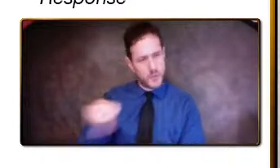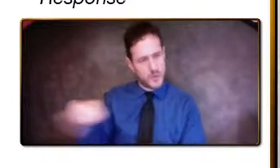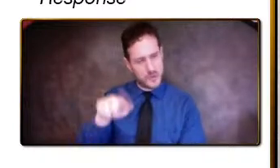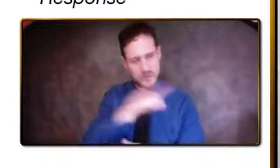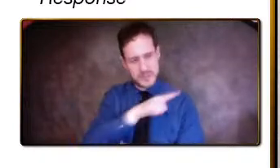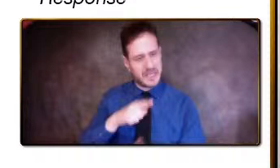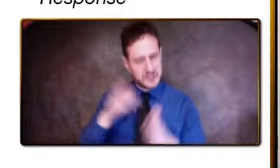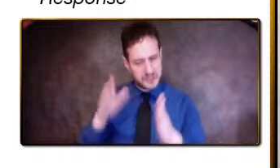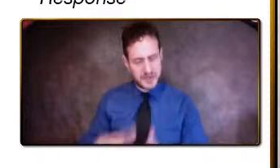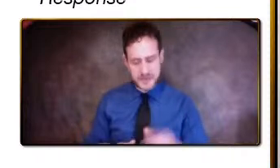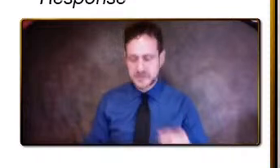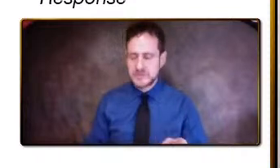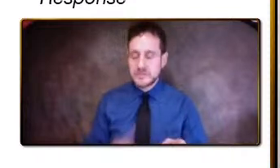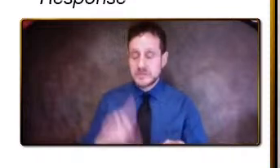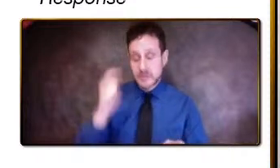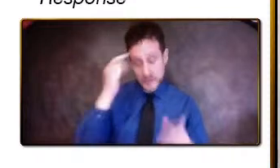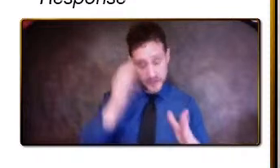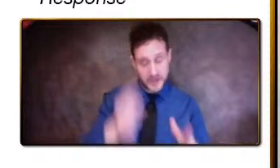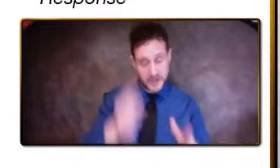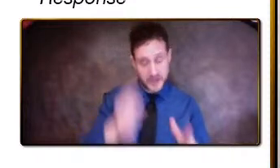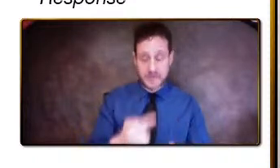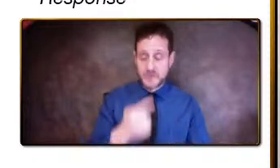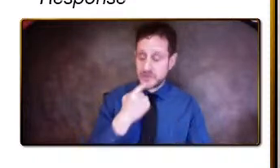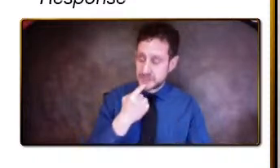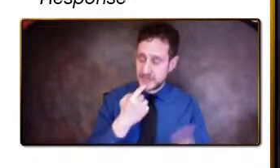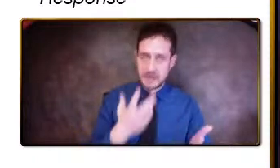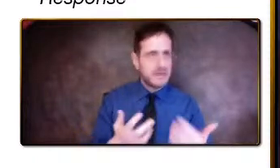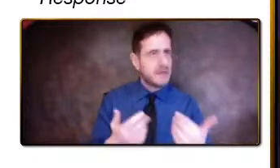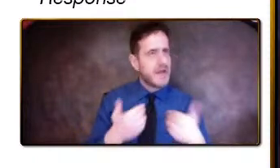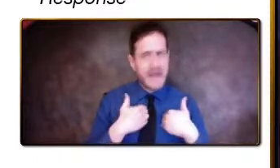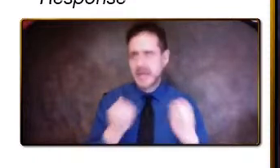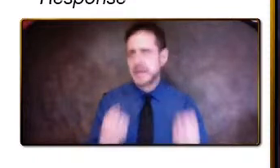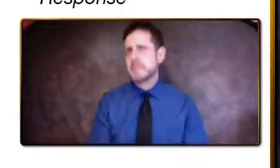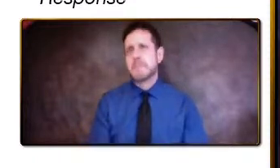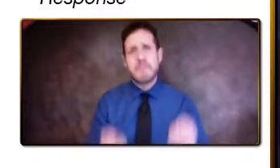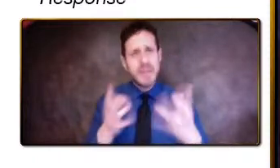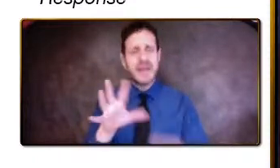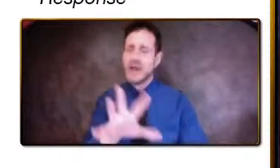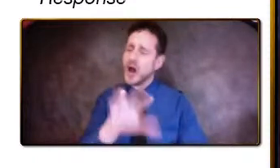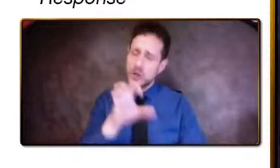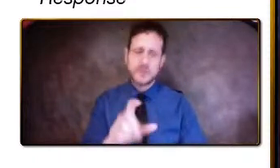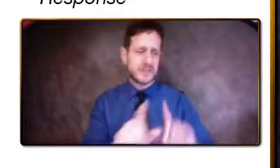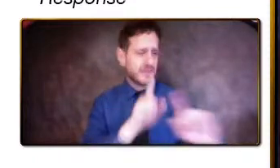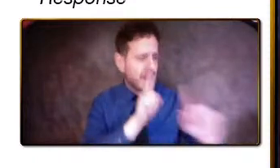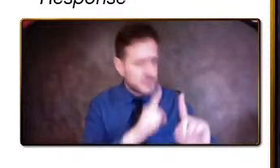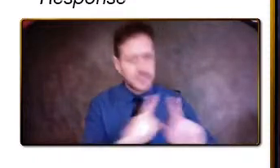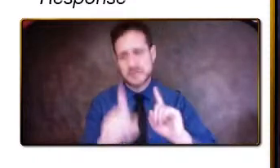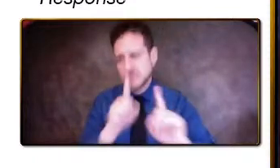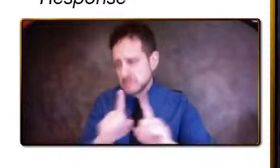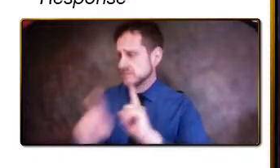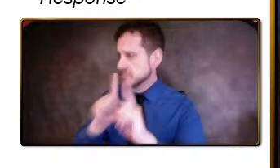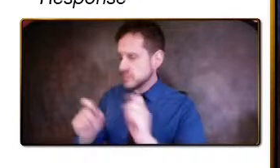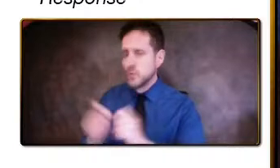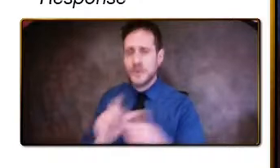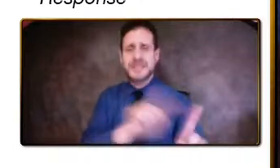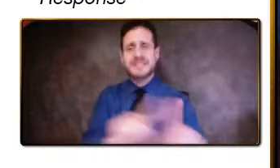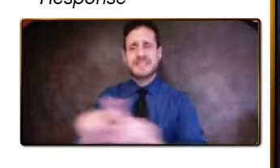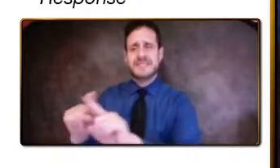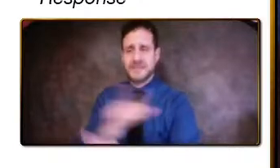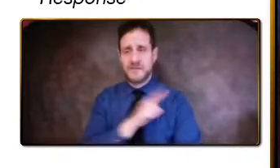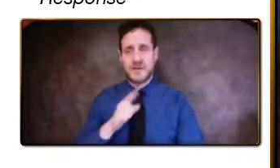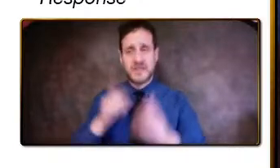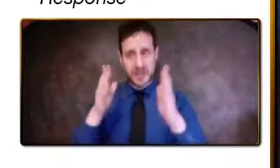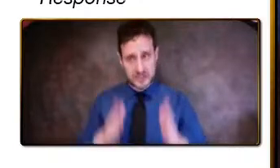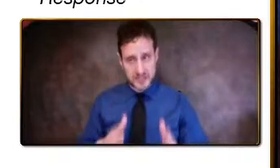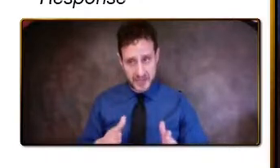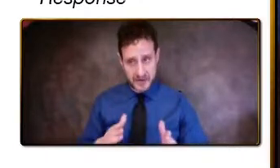Well, I can tell you I've had, hundreds of conversations with legislators over the time that they